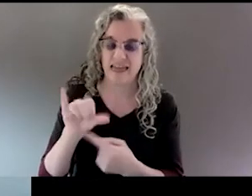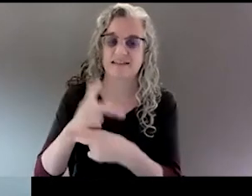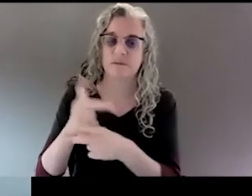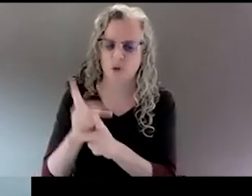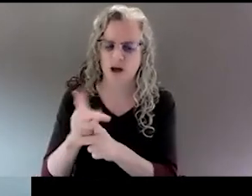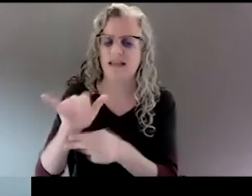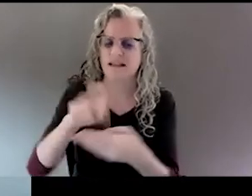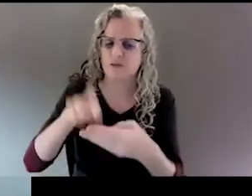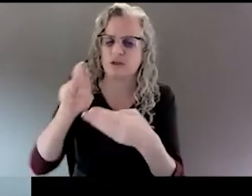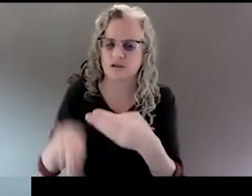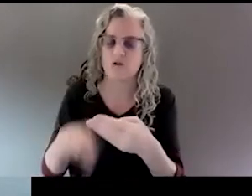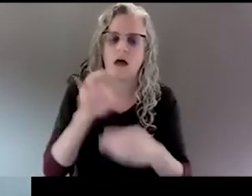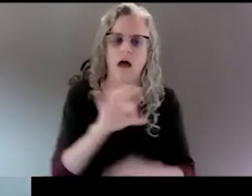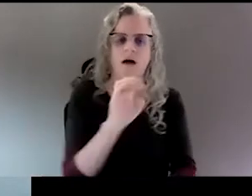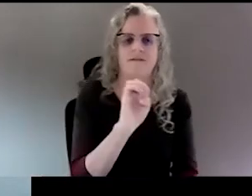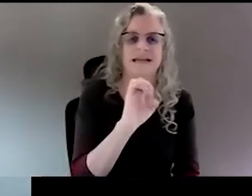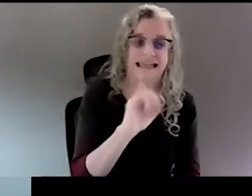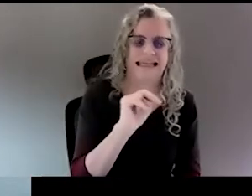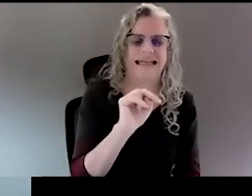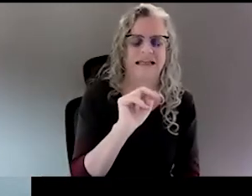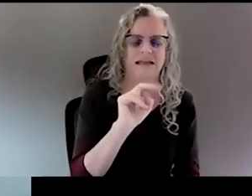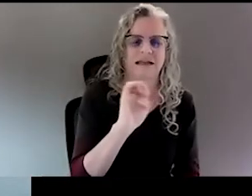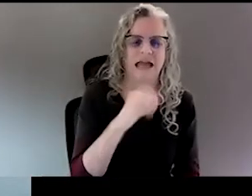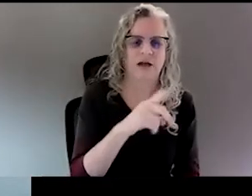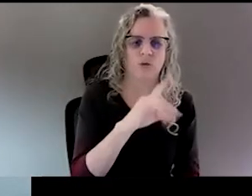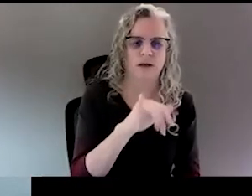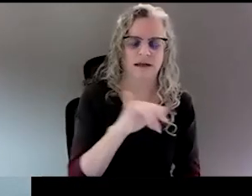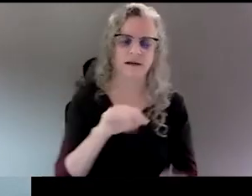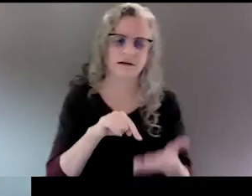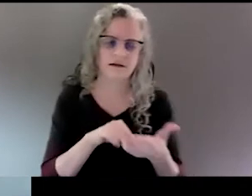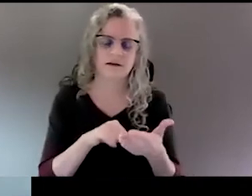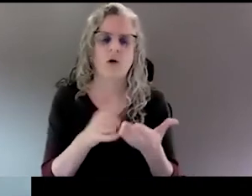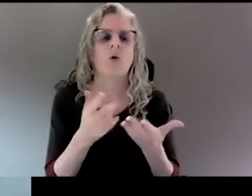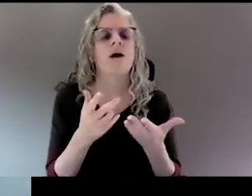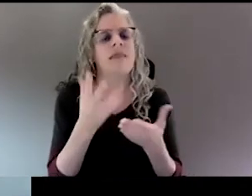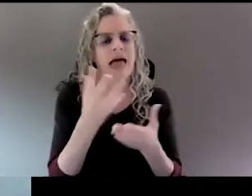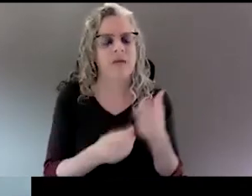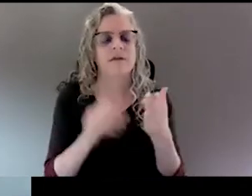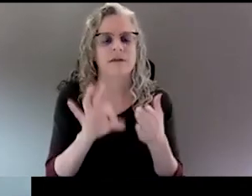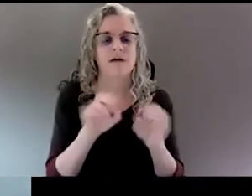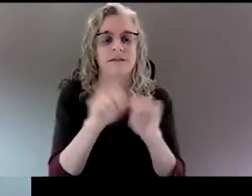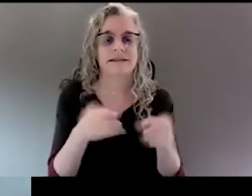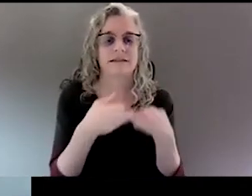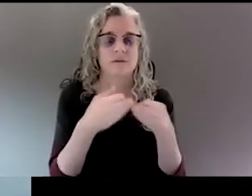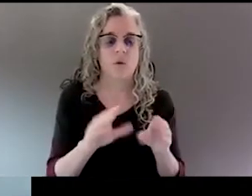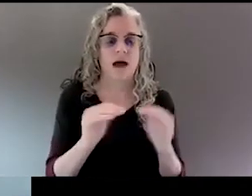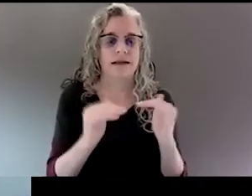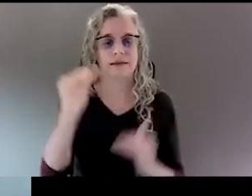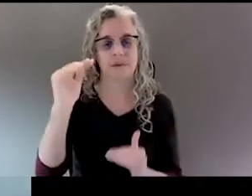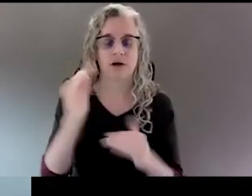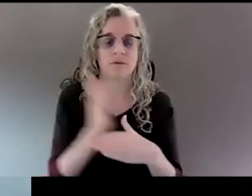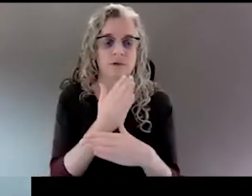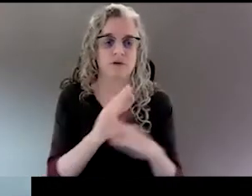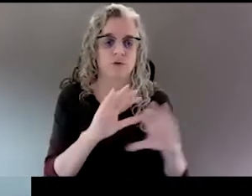inequities. And to look at the absence of systematic disparities between social groups that have different levels